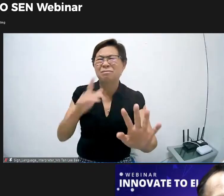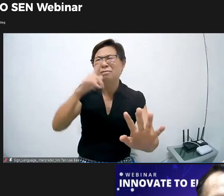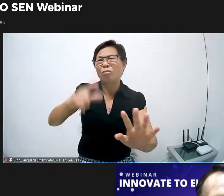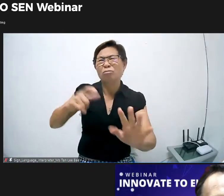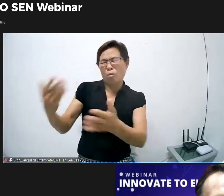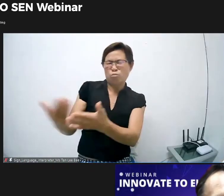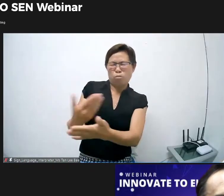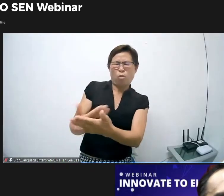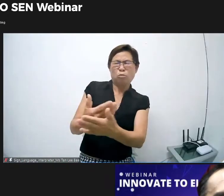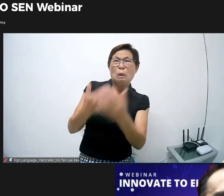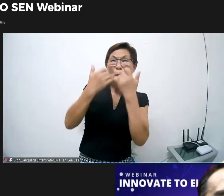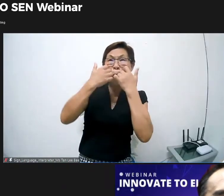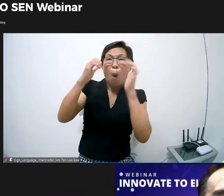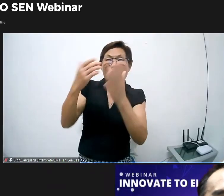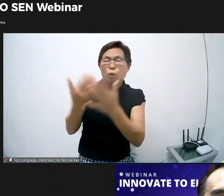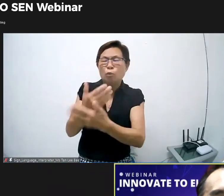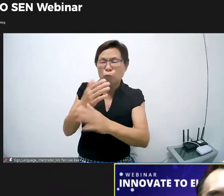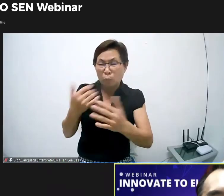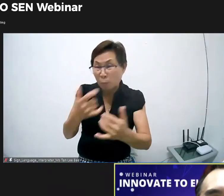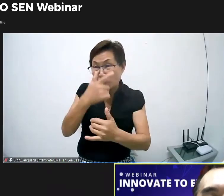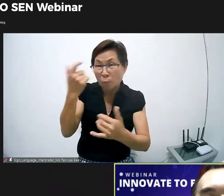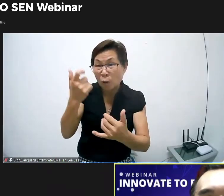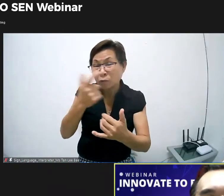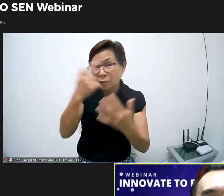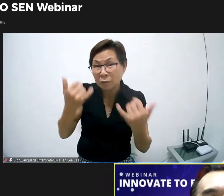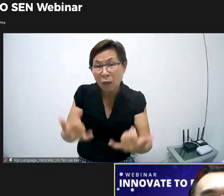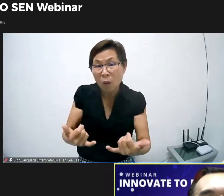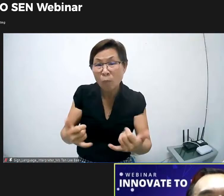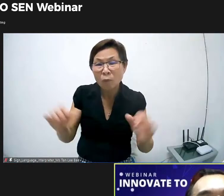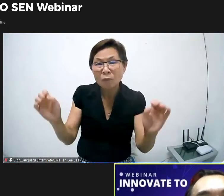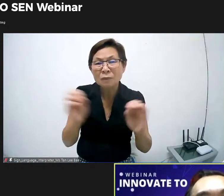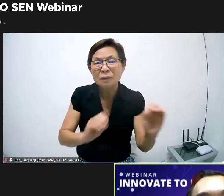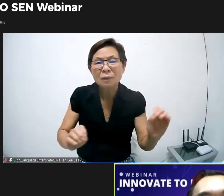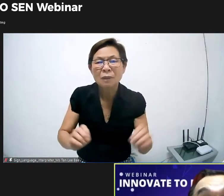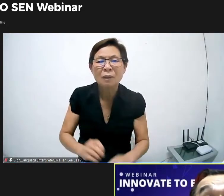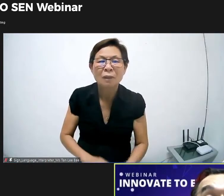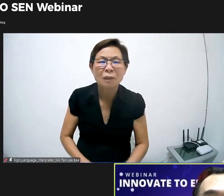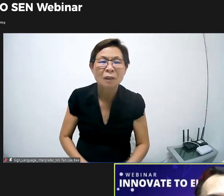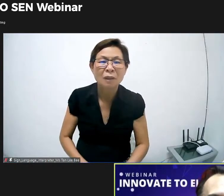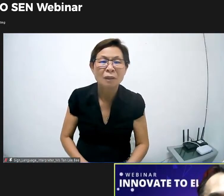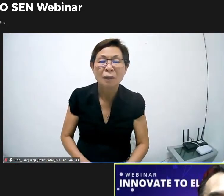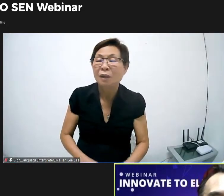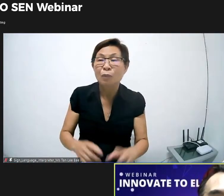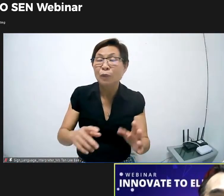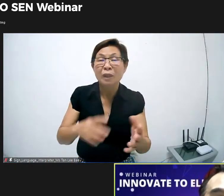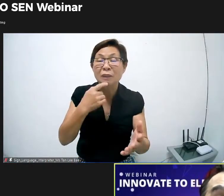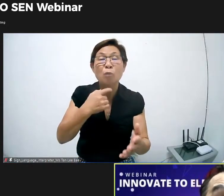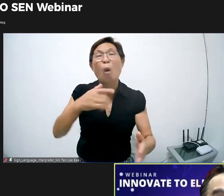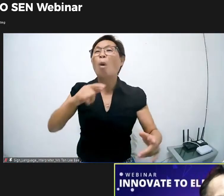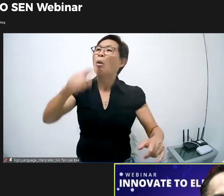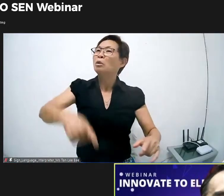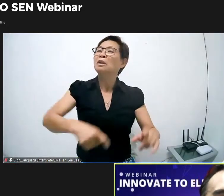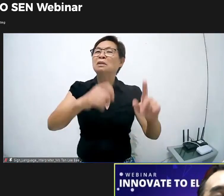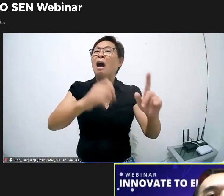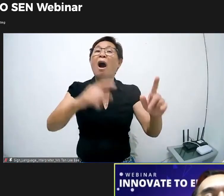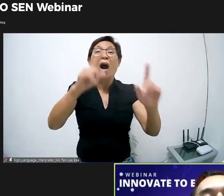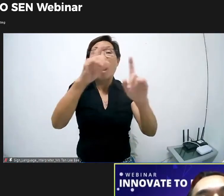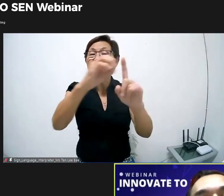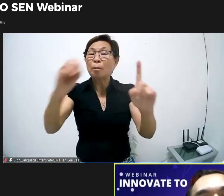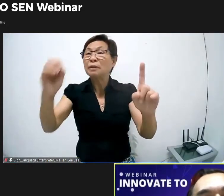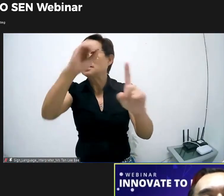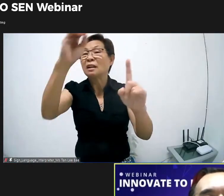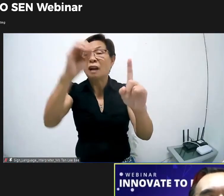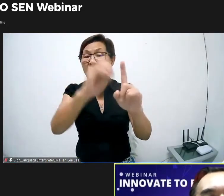because nowadays there are nothing that we can claim to be very new, 100% novel.